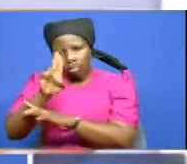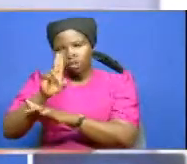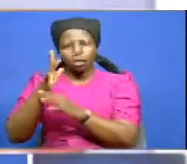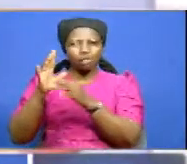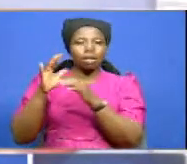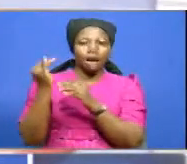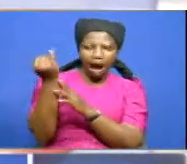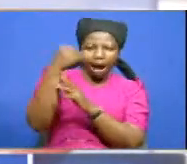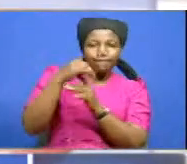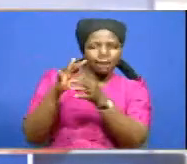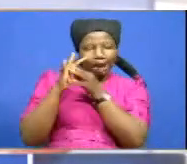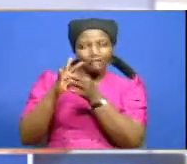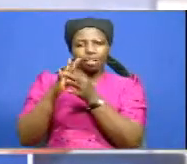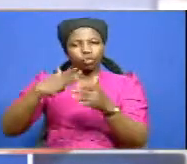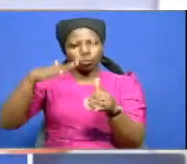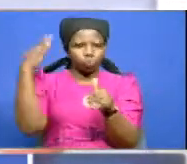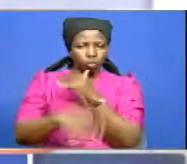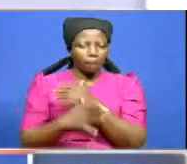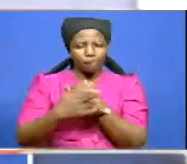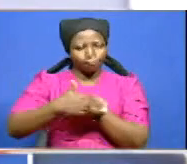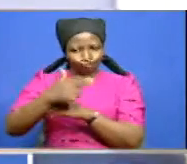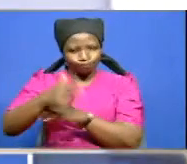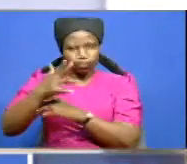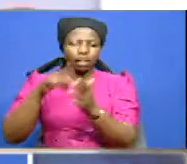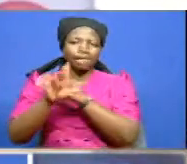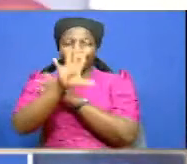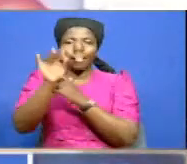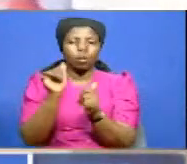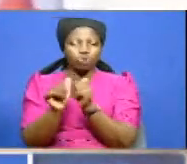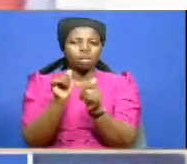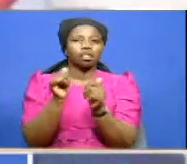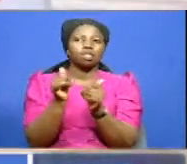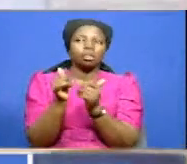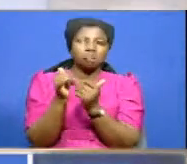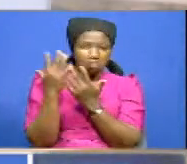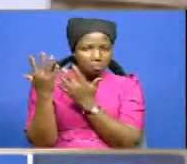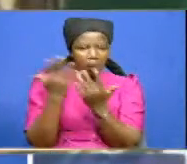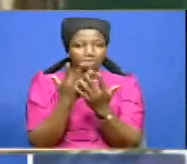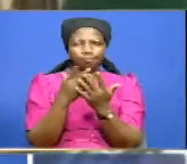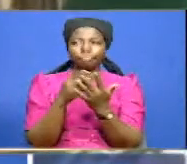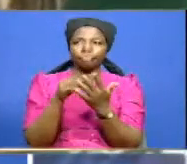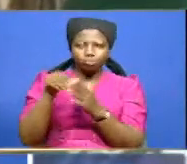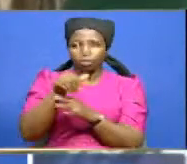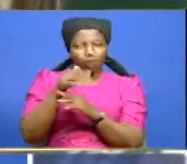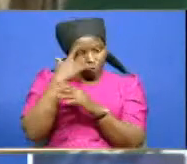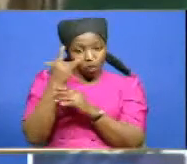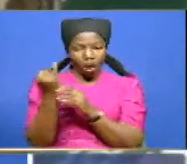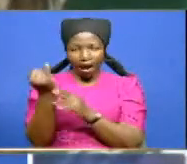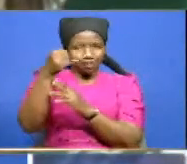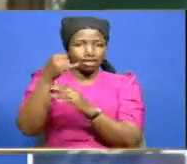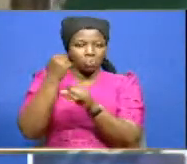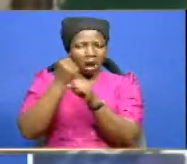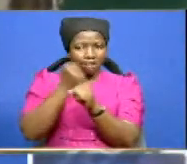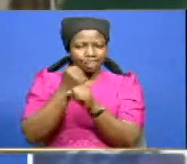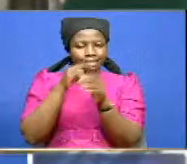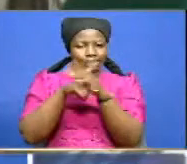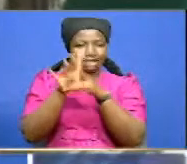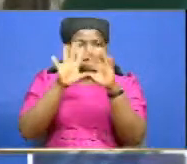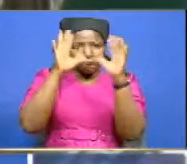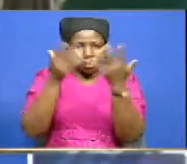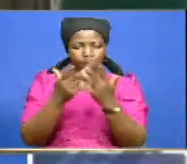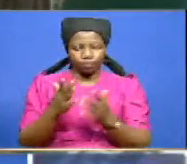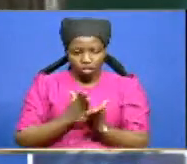Africa, a competition that invites works of art from cartoonists across the world. Through this festival, the embassy, in